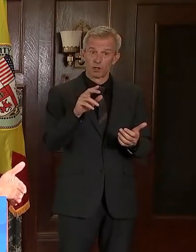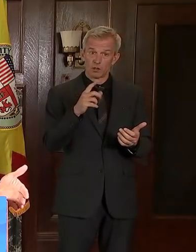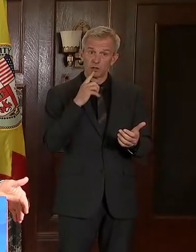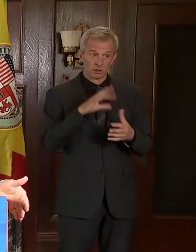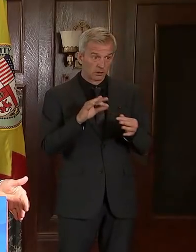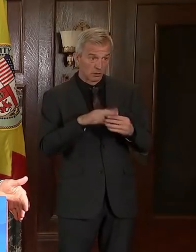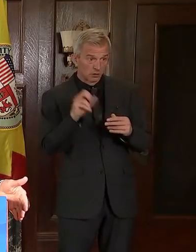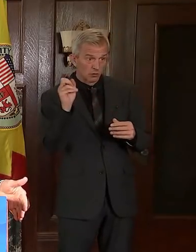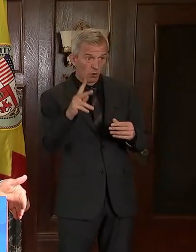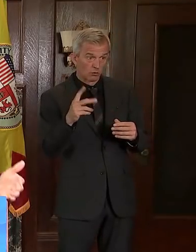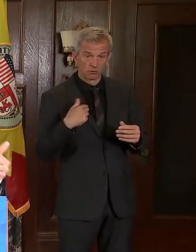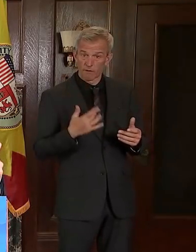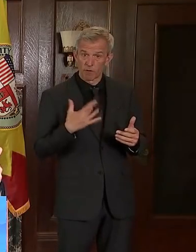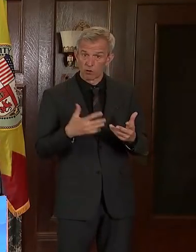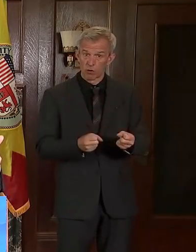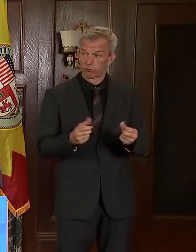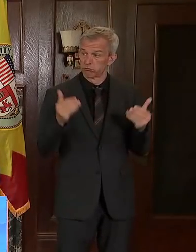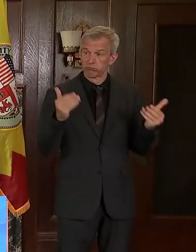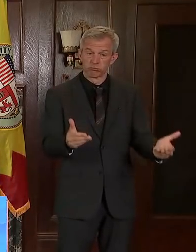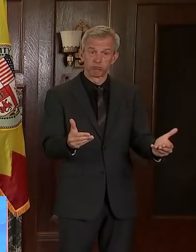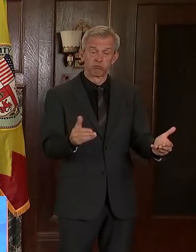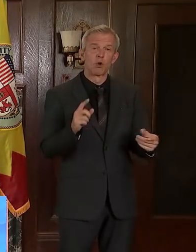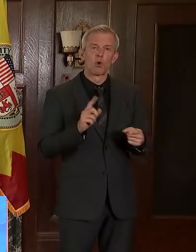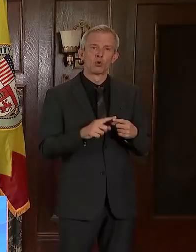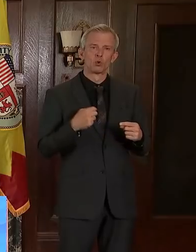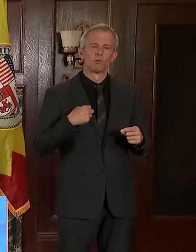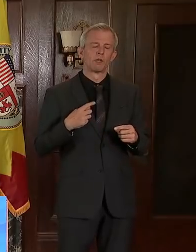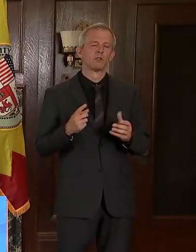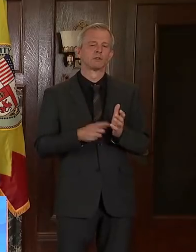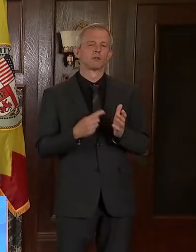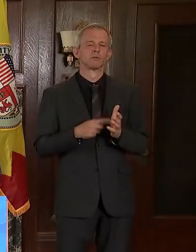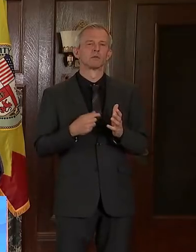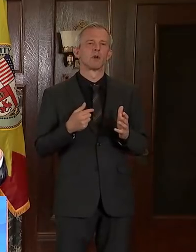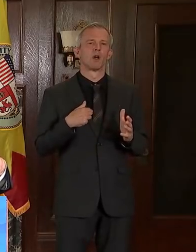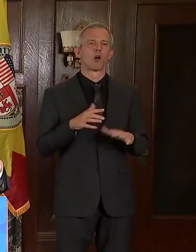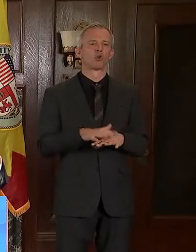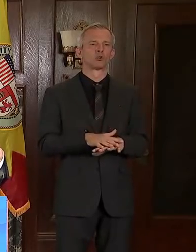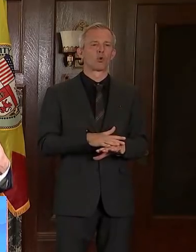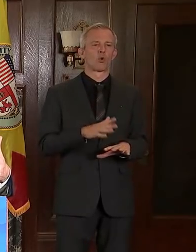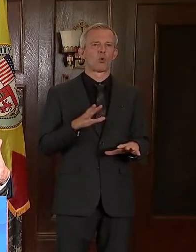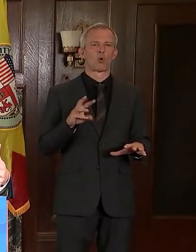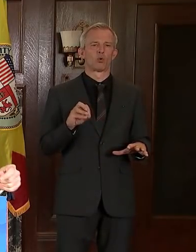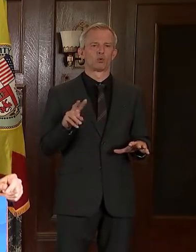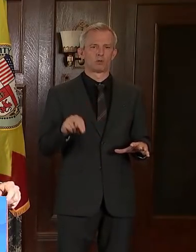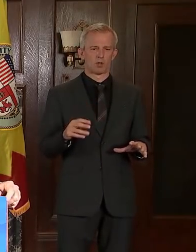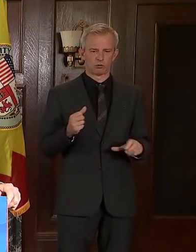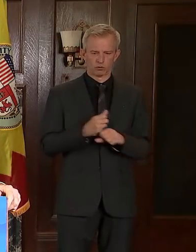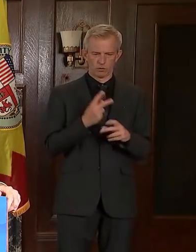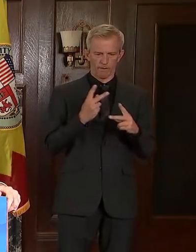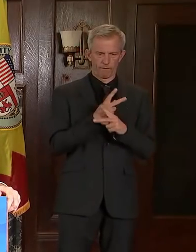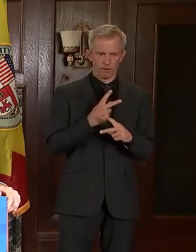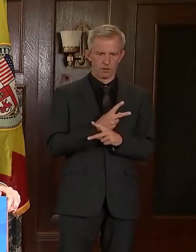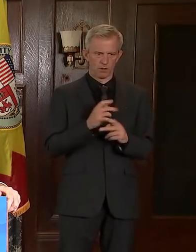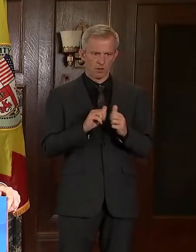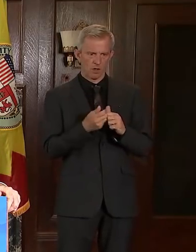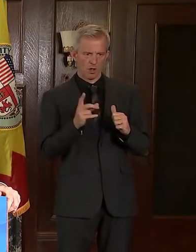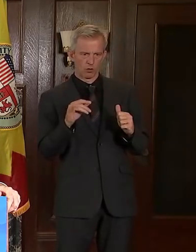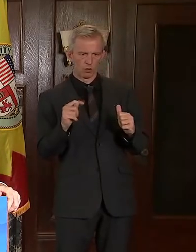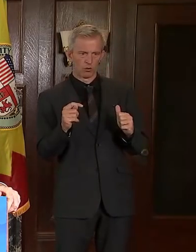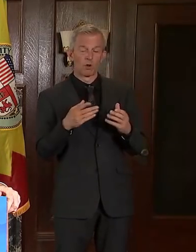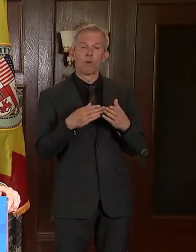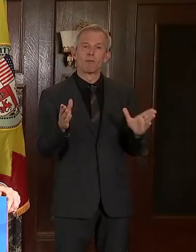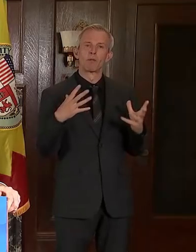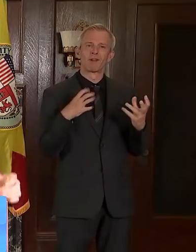confident and we can move forward, to me, sometimes we'll slow down just to get the logistics of implementing that, because public health professionals say